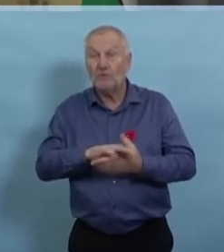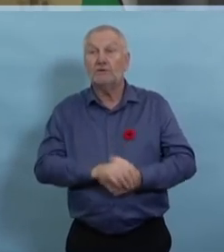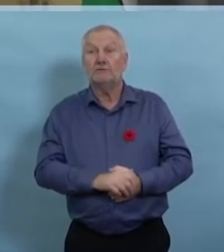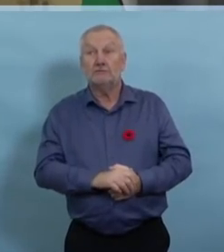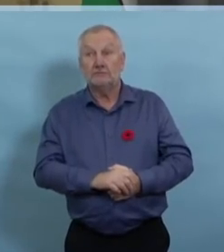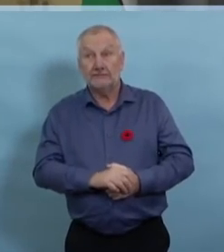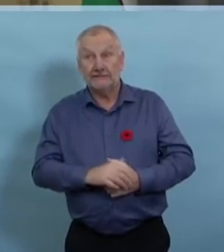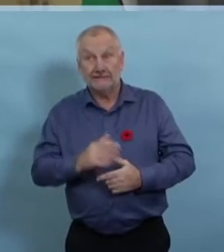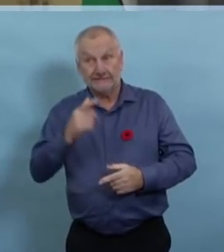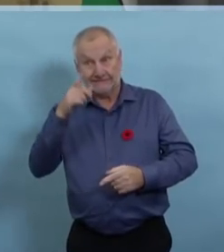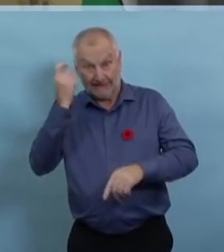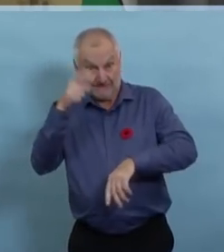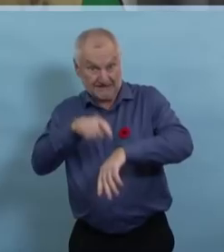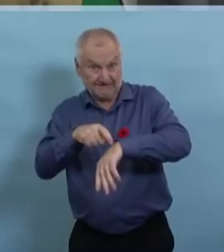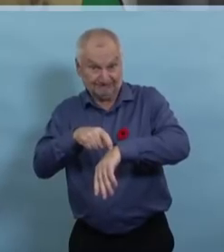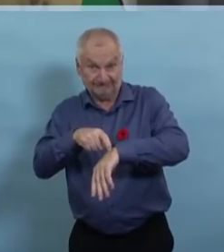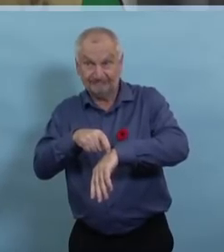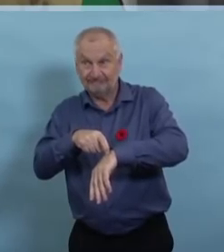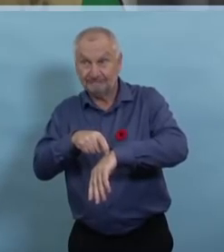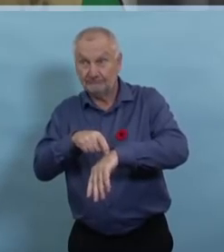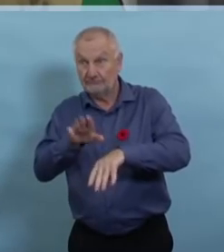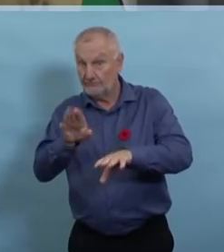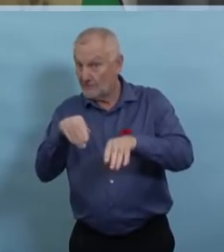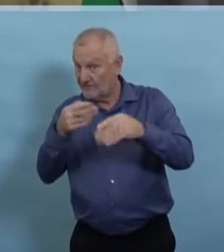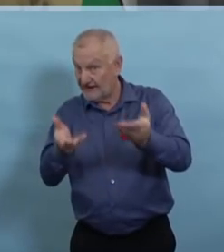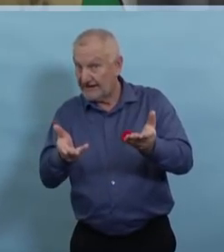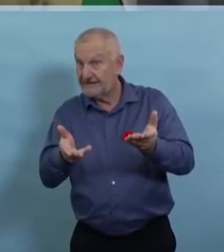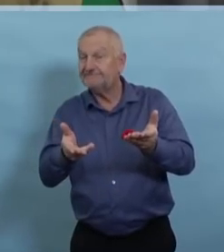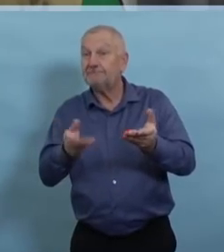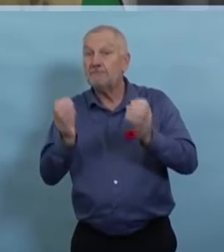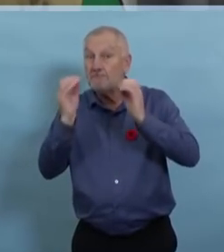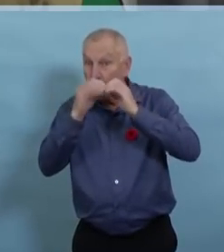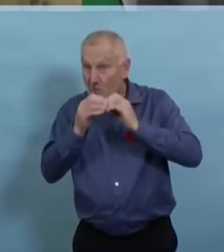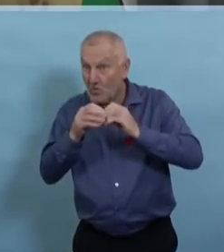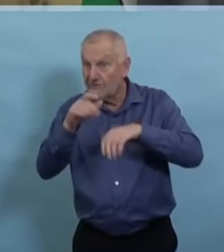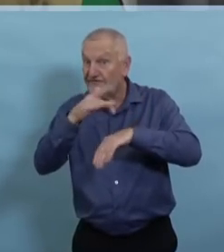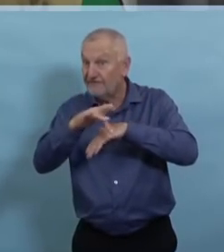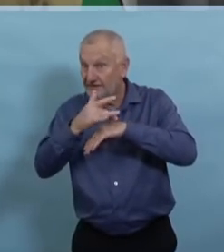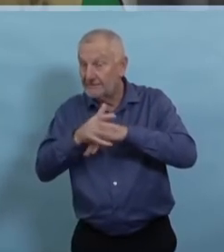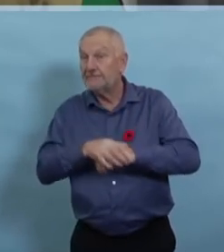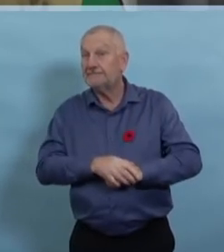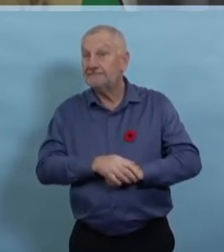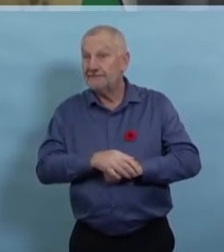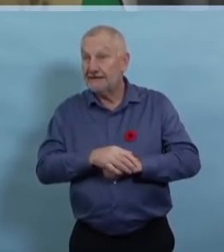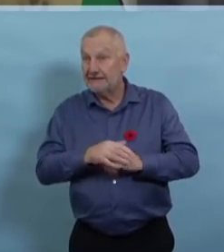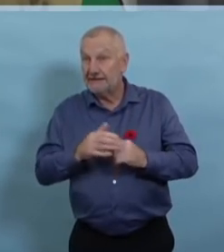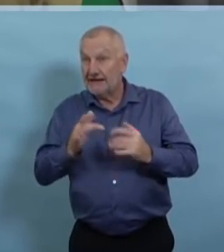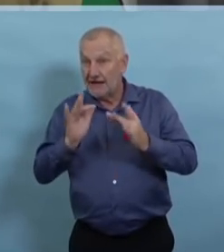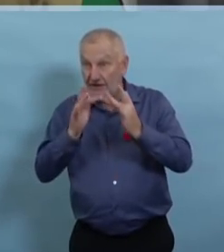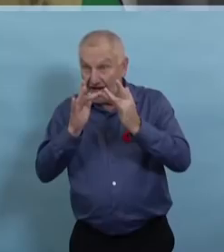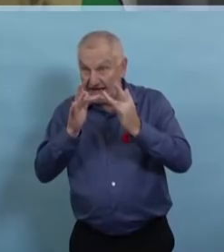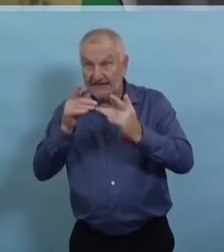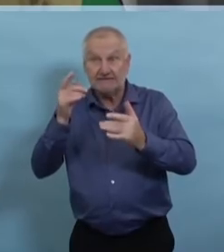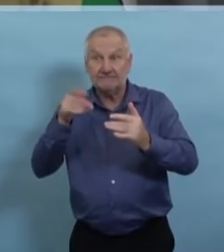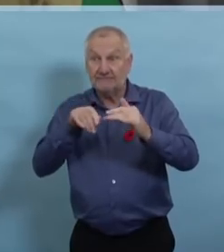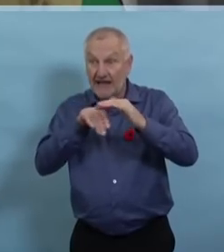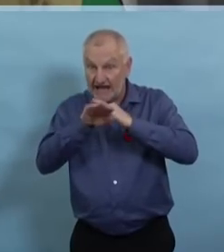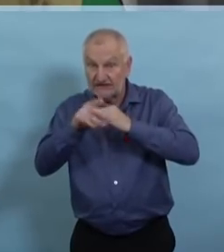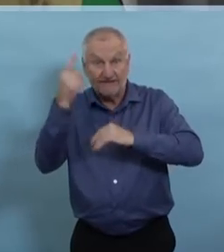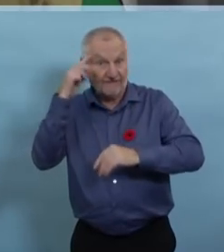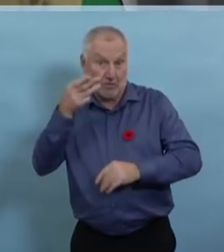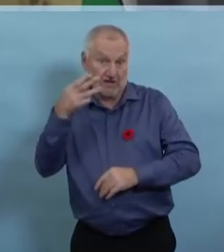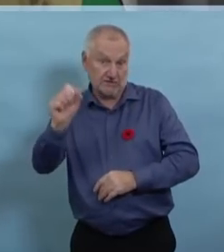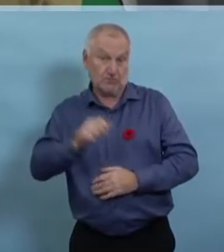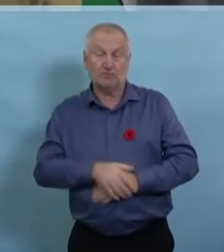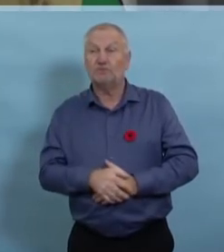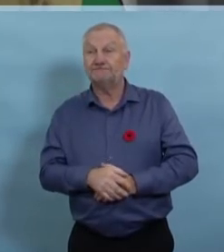the additional access to the online high school. And I think at this point it's running at about five times